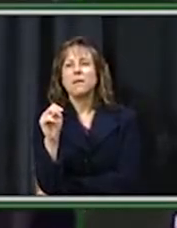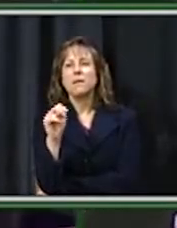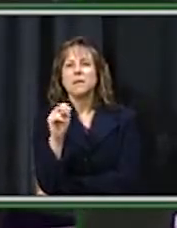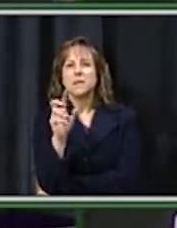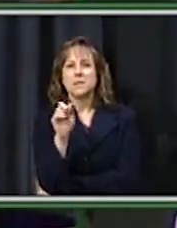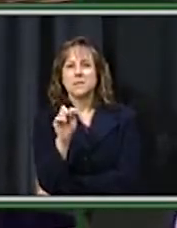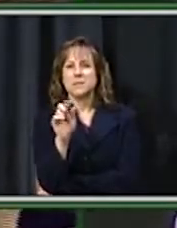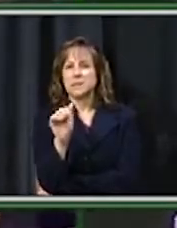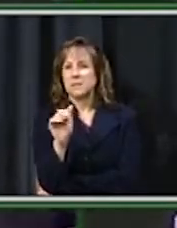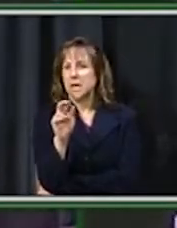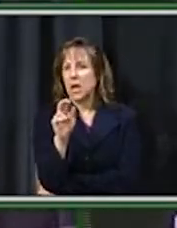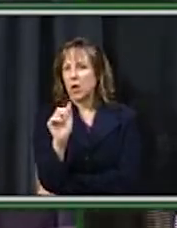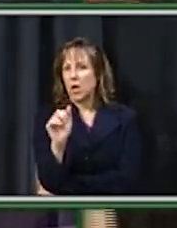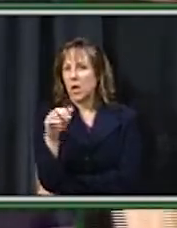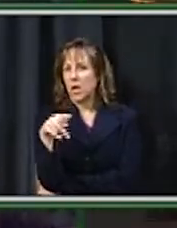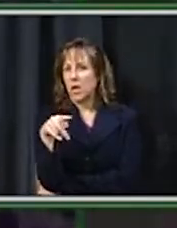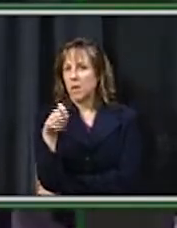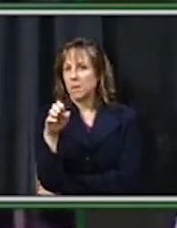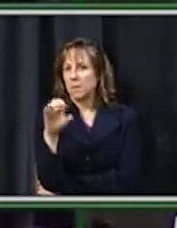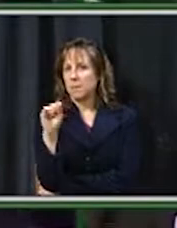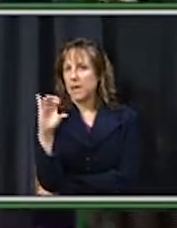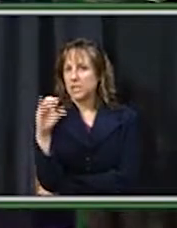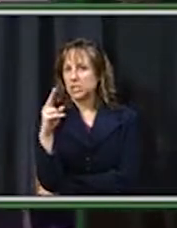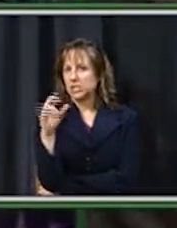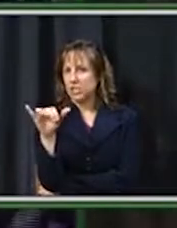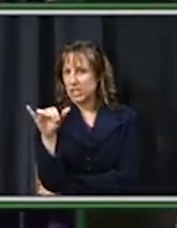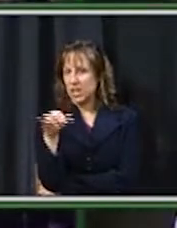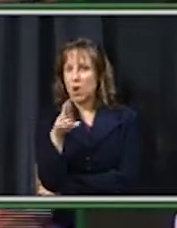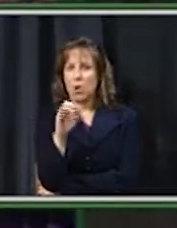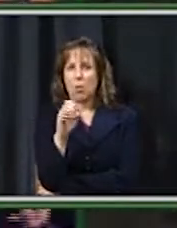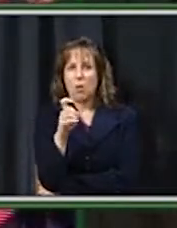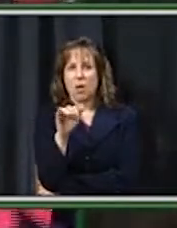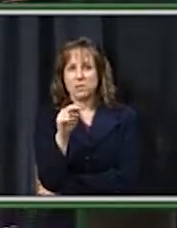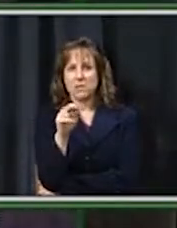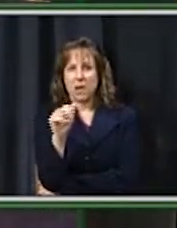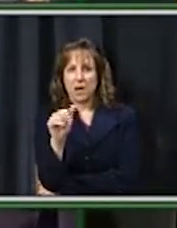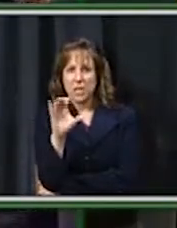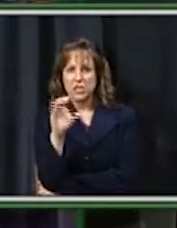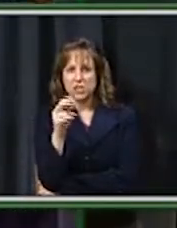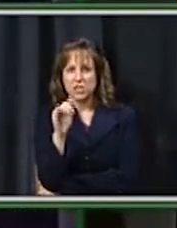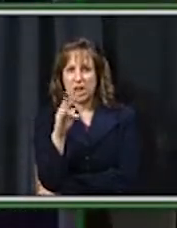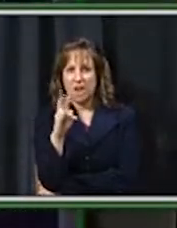Kara Heshey. Roxana Chavez.